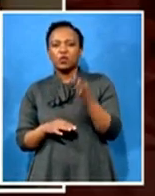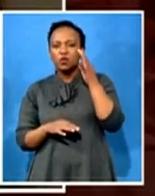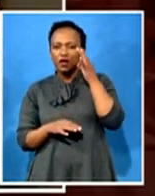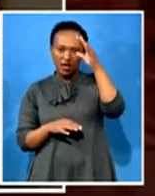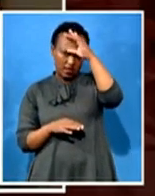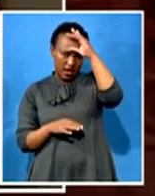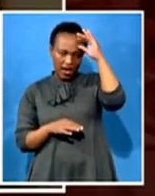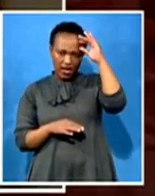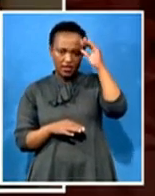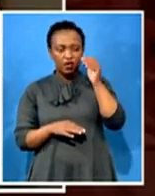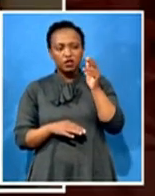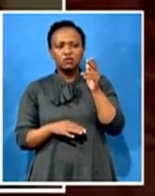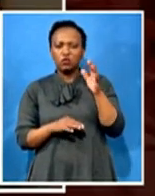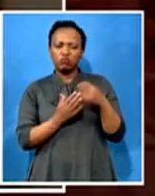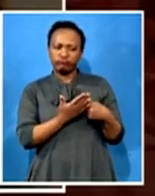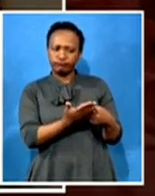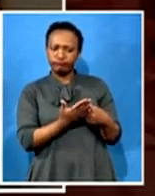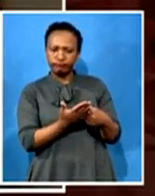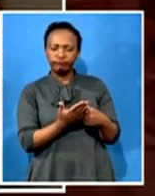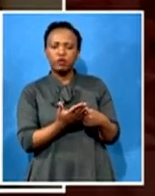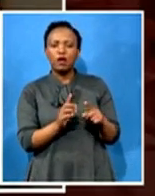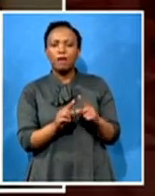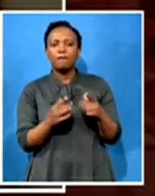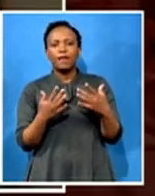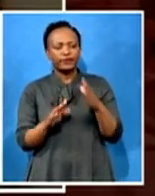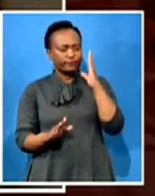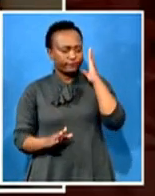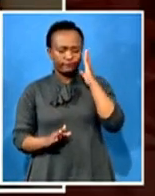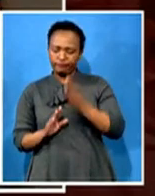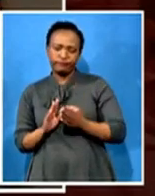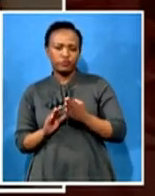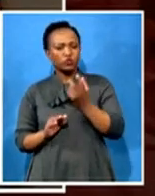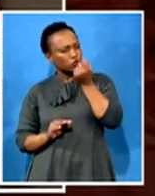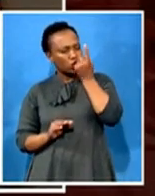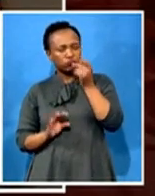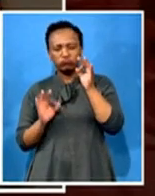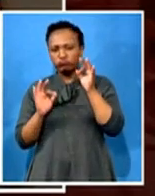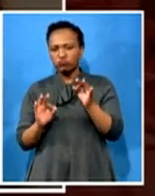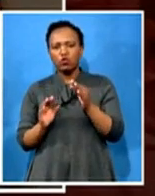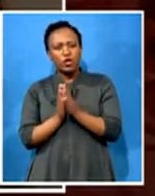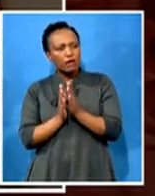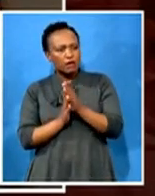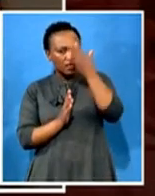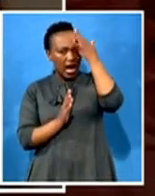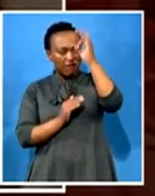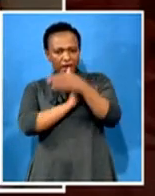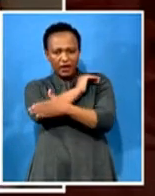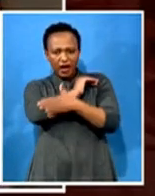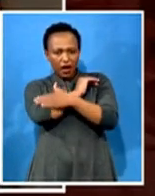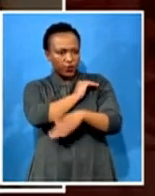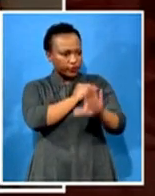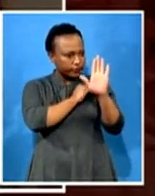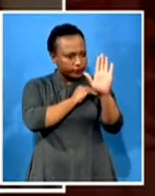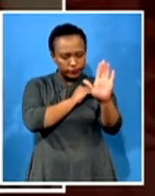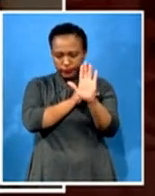it's just such a straightforward, common sense move that we're calling on governments to commit to that. But we are saying it because, as I